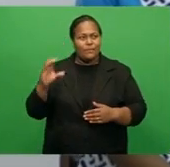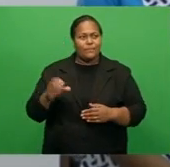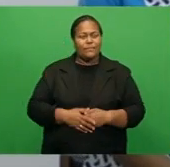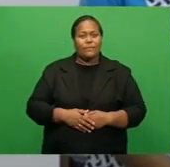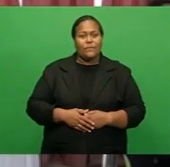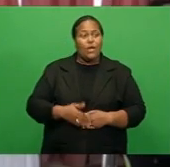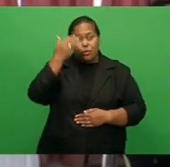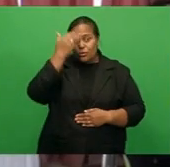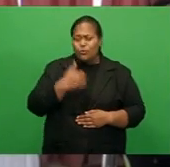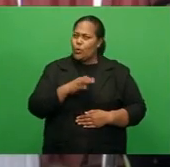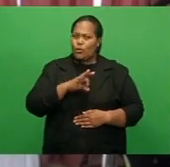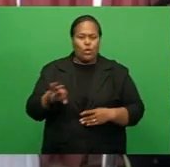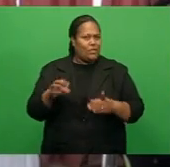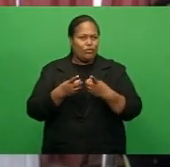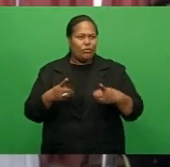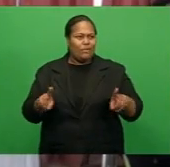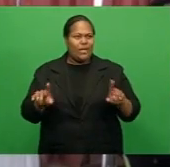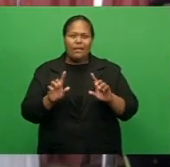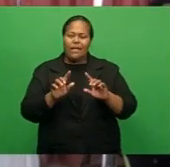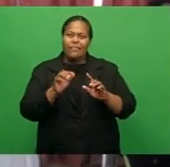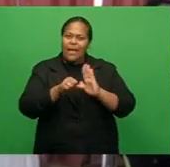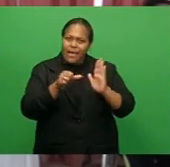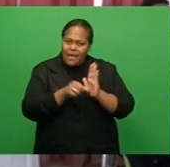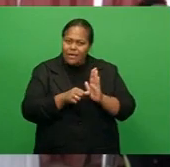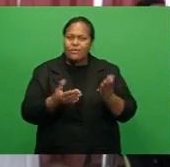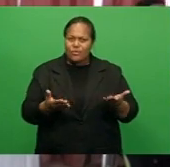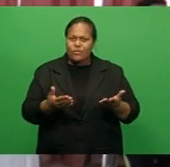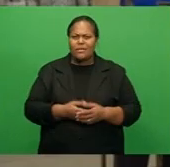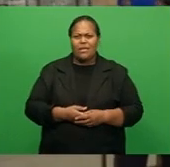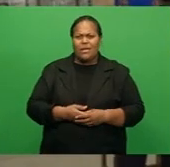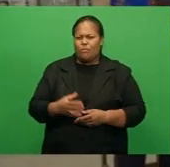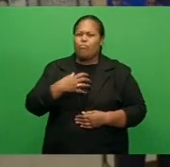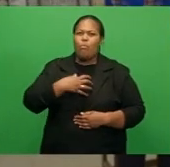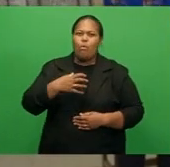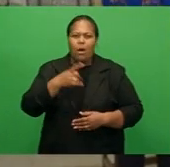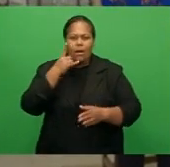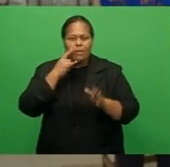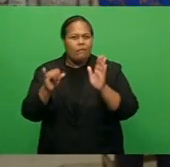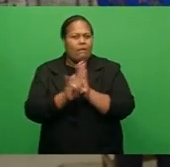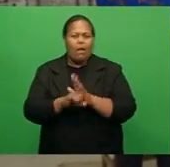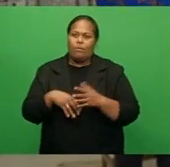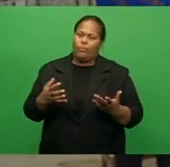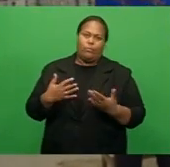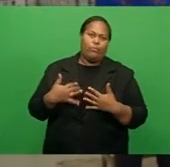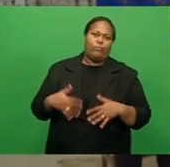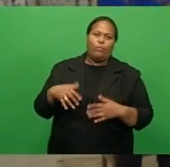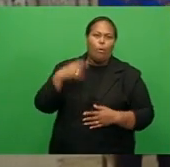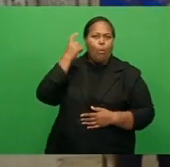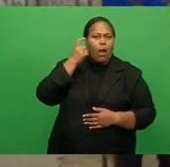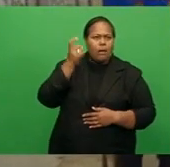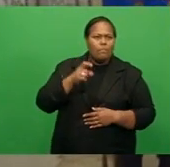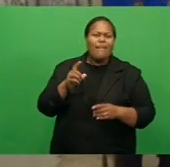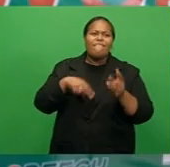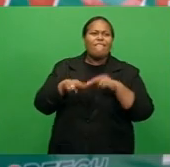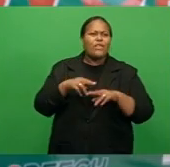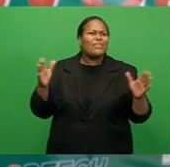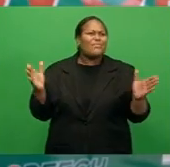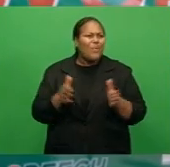not discriminate by age, and the increasing incidences is worrying for a country as small as Fiji. Being young